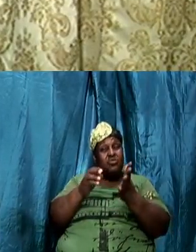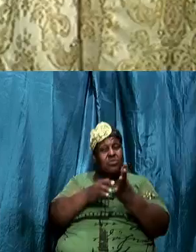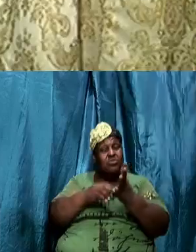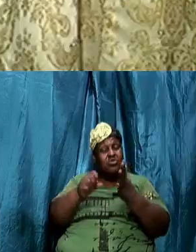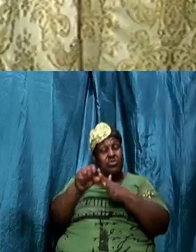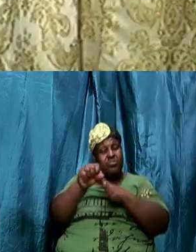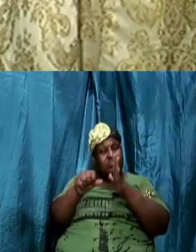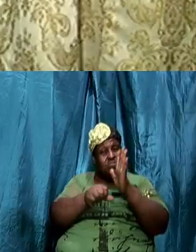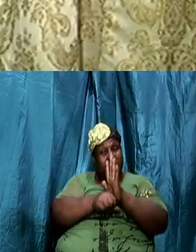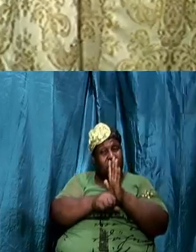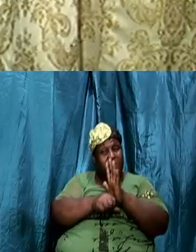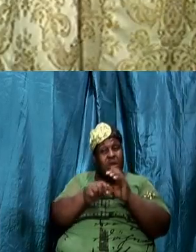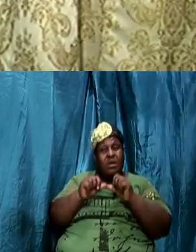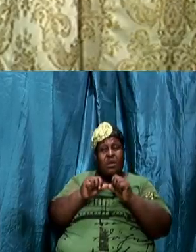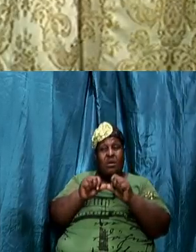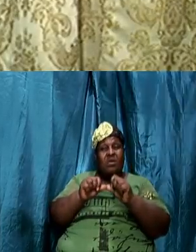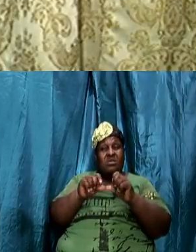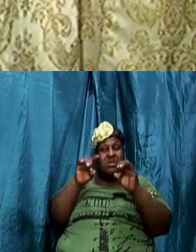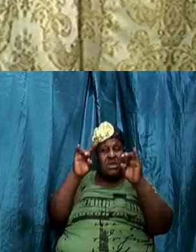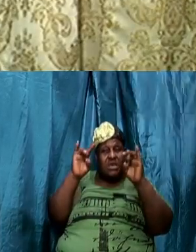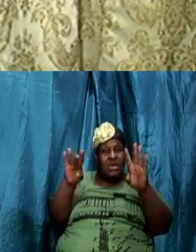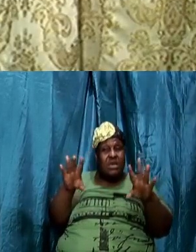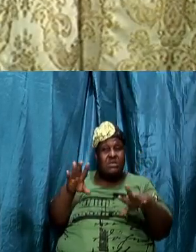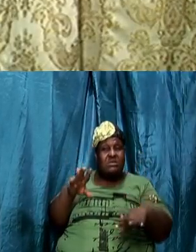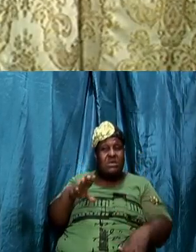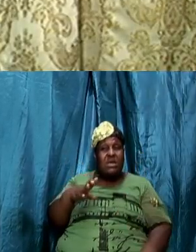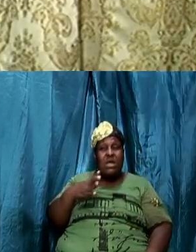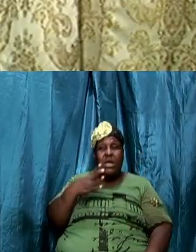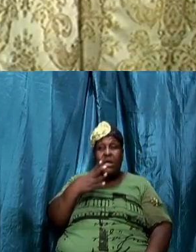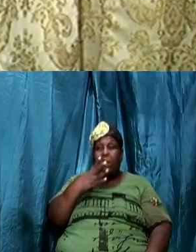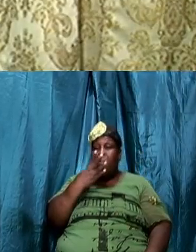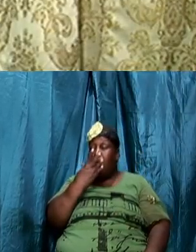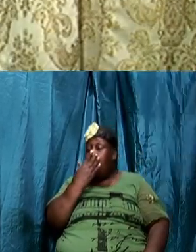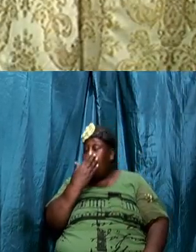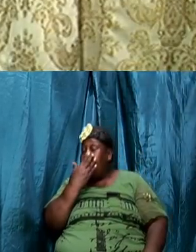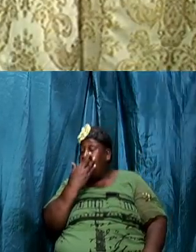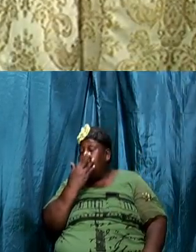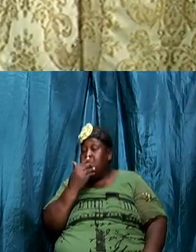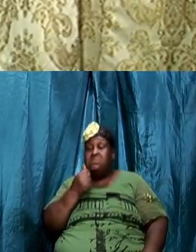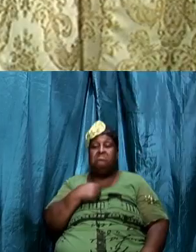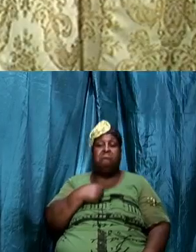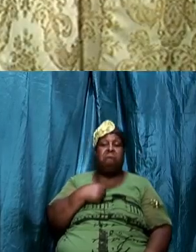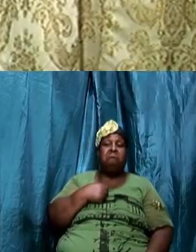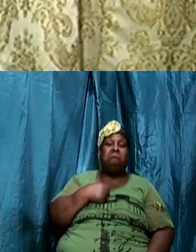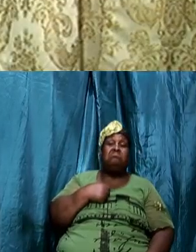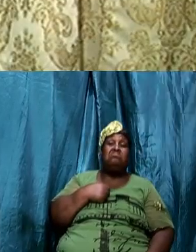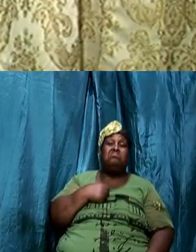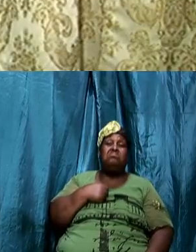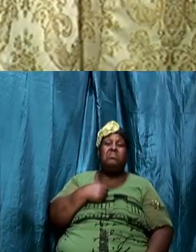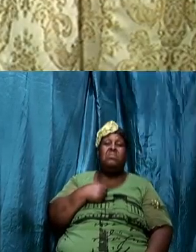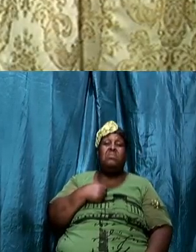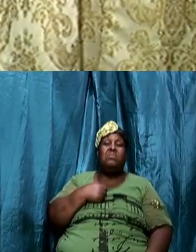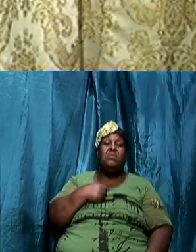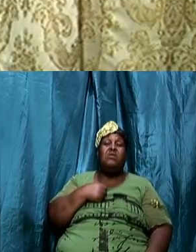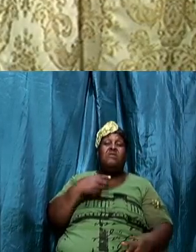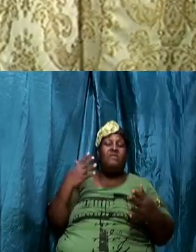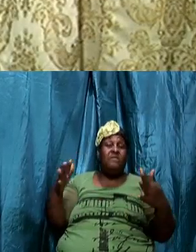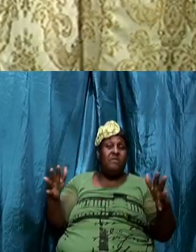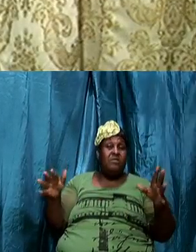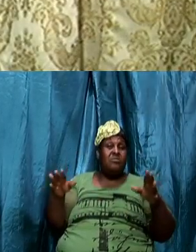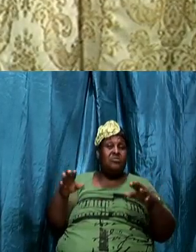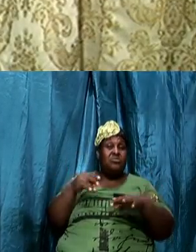So we continue to hate and backbite and tear down and all of those things. Well, I'm closing tonight.